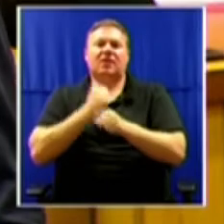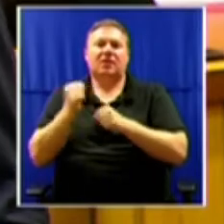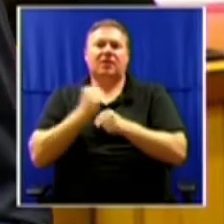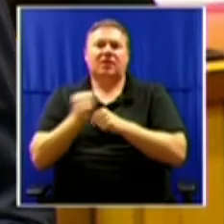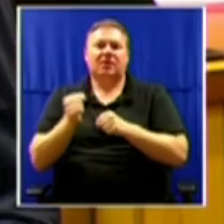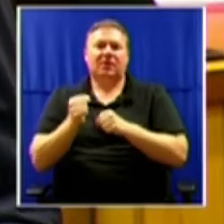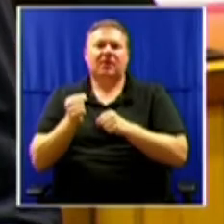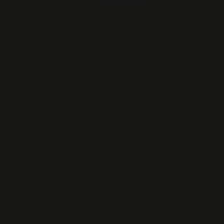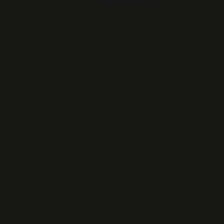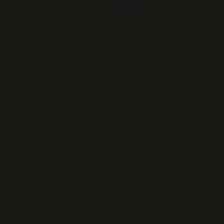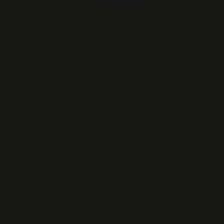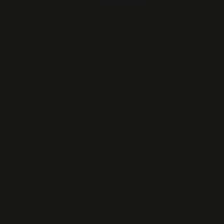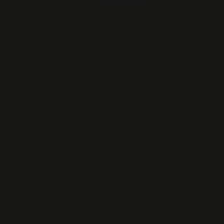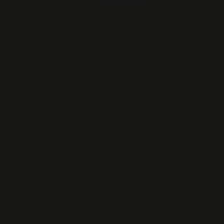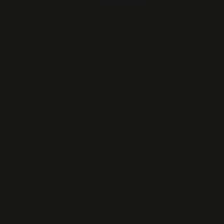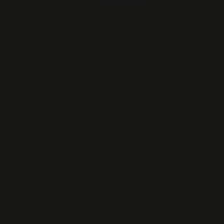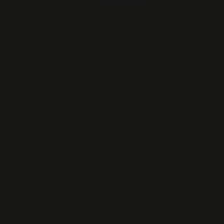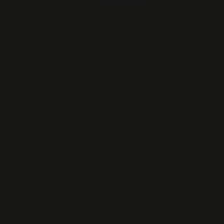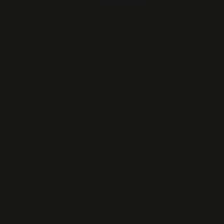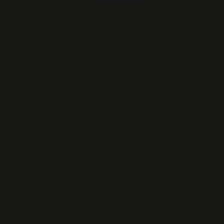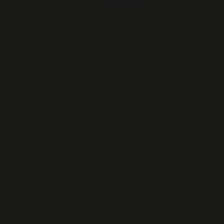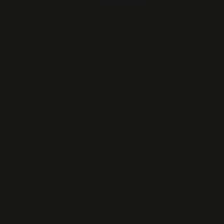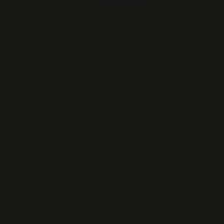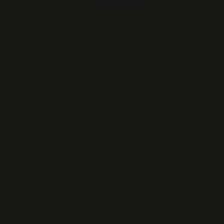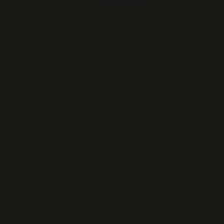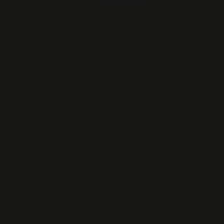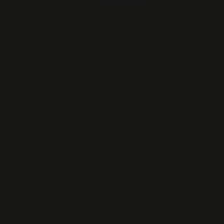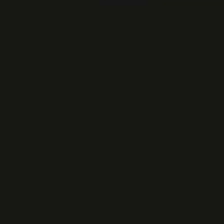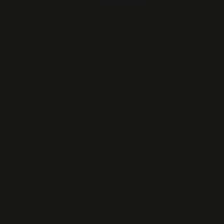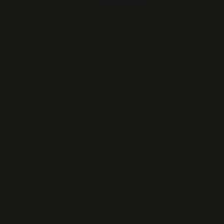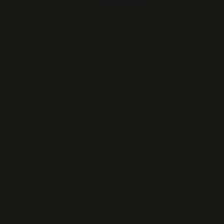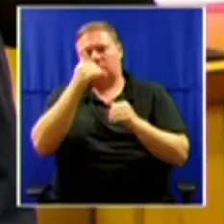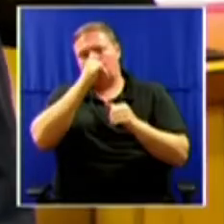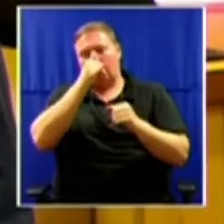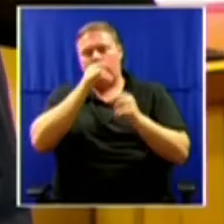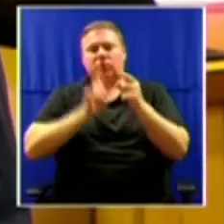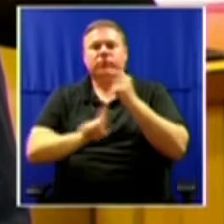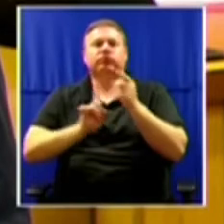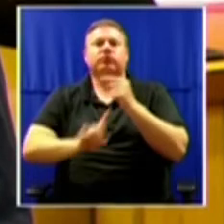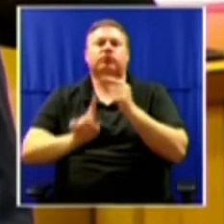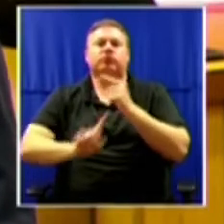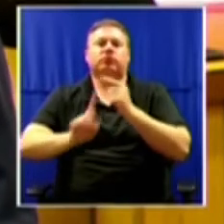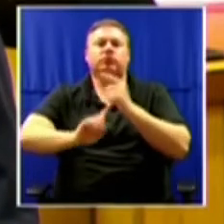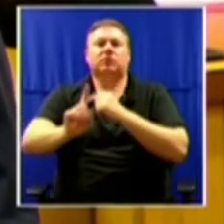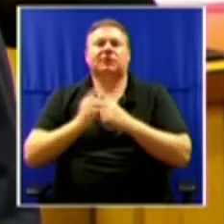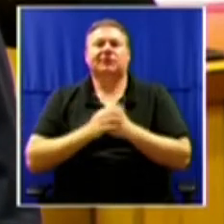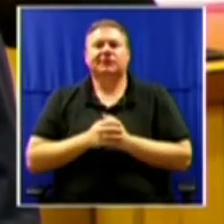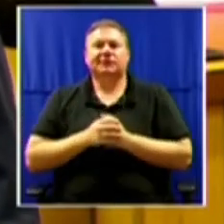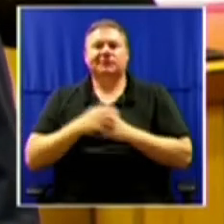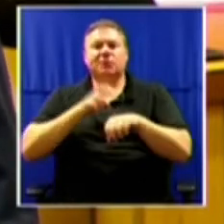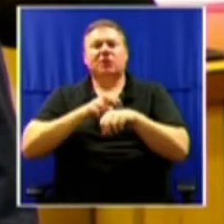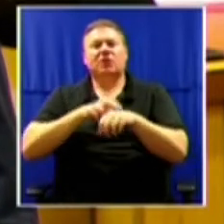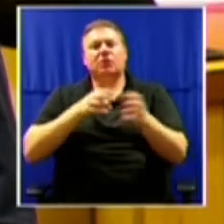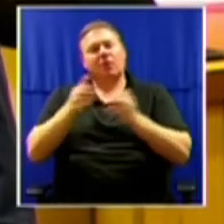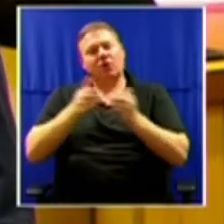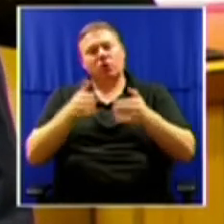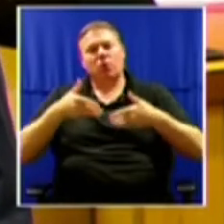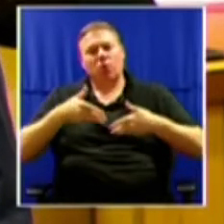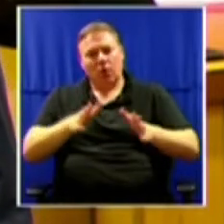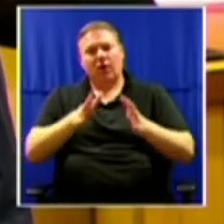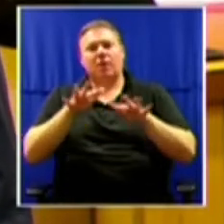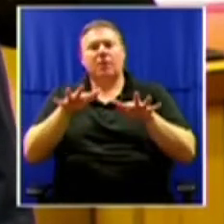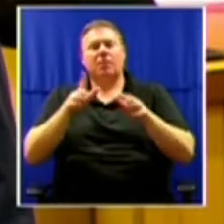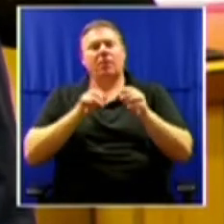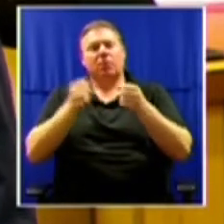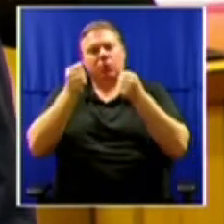conviction. So we have to manage the manner in which people are incarcerated, the manner in which